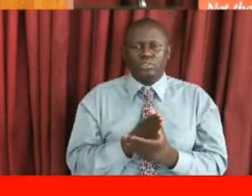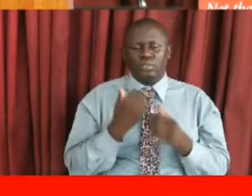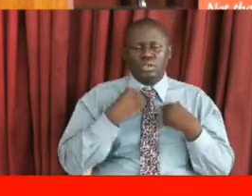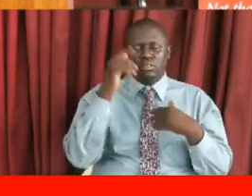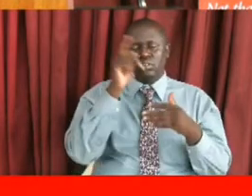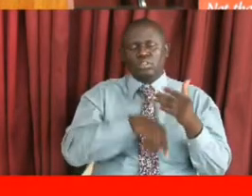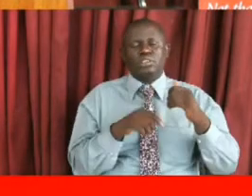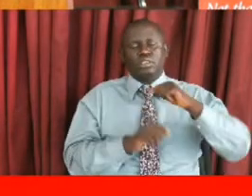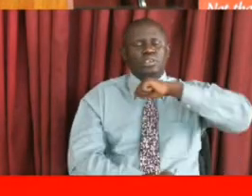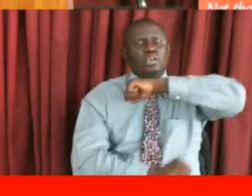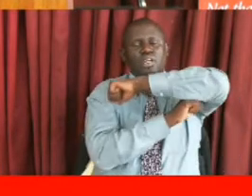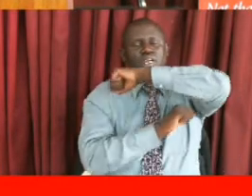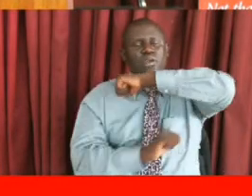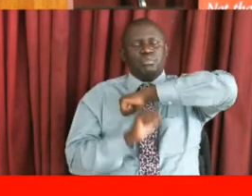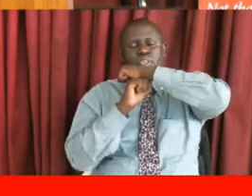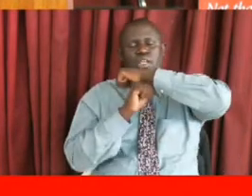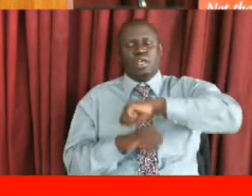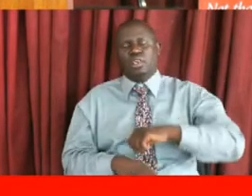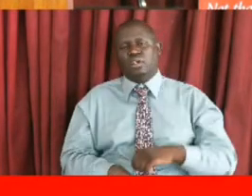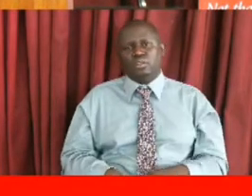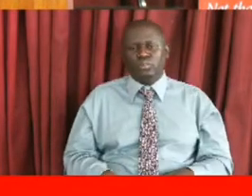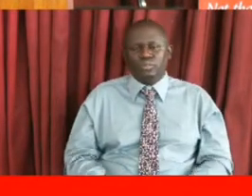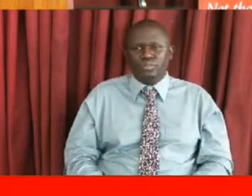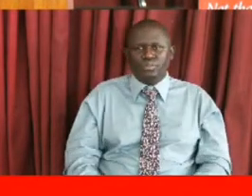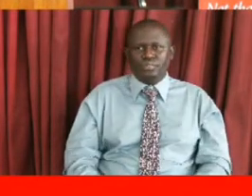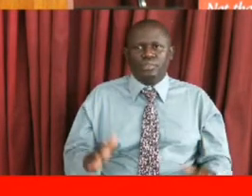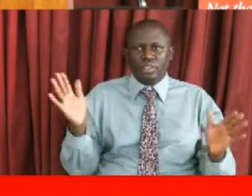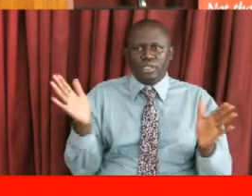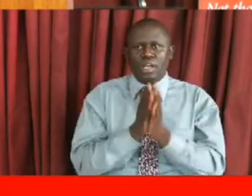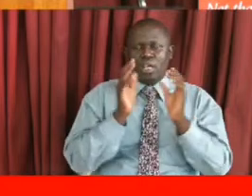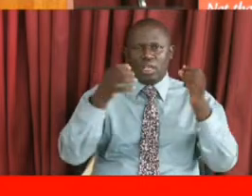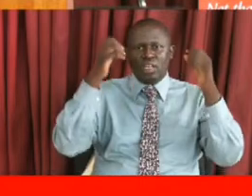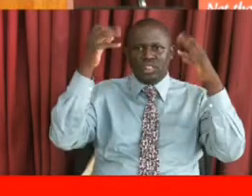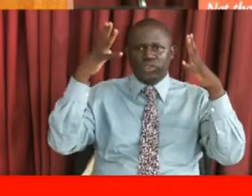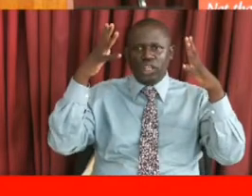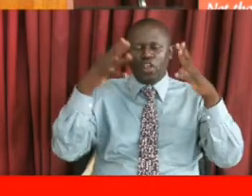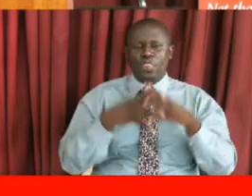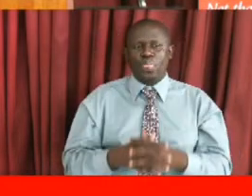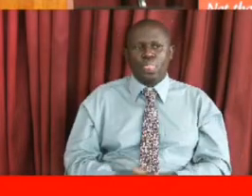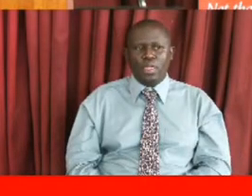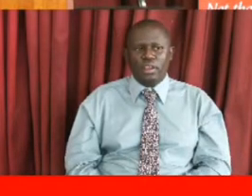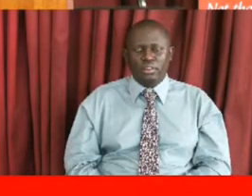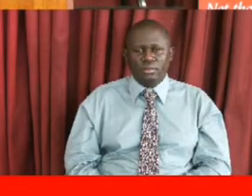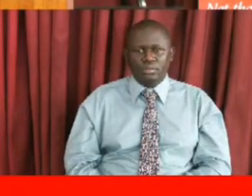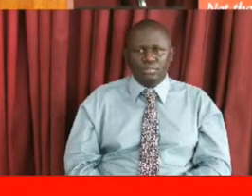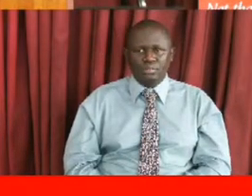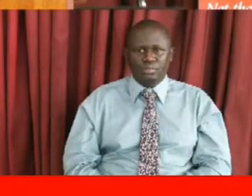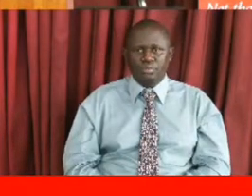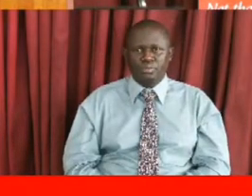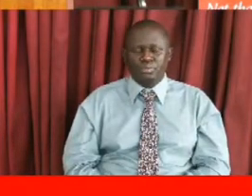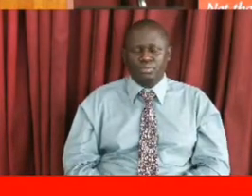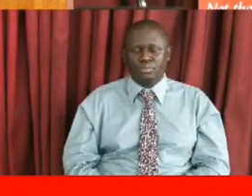the temple of God hallelujah amen